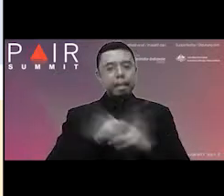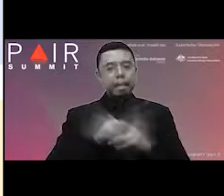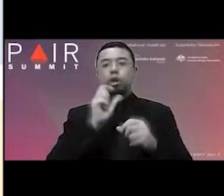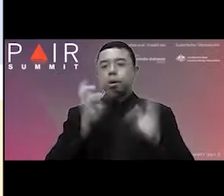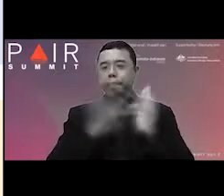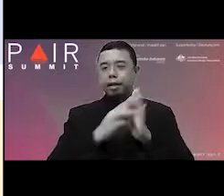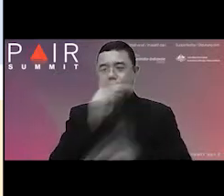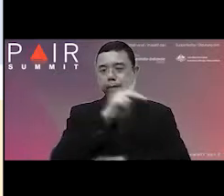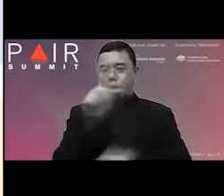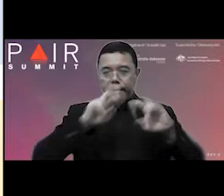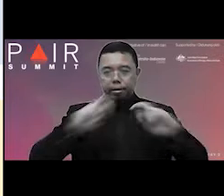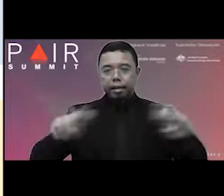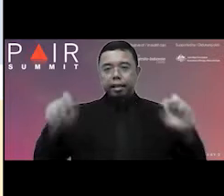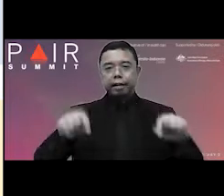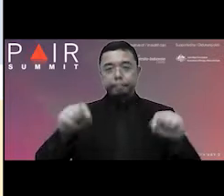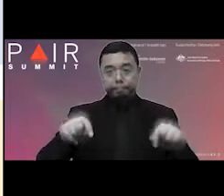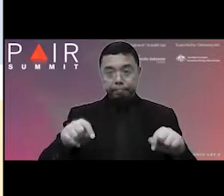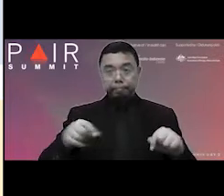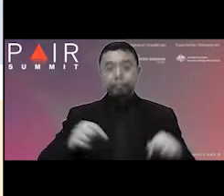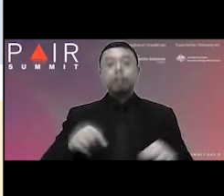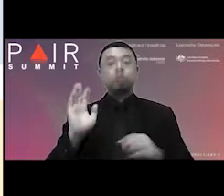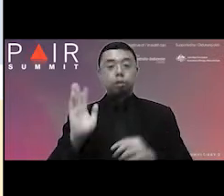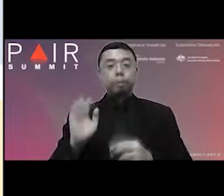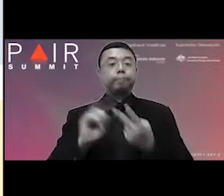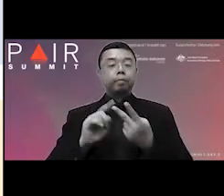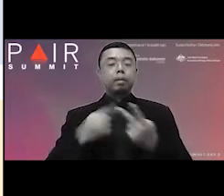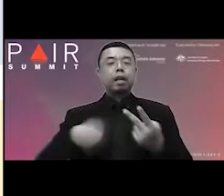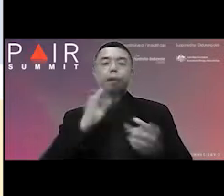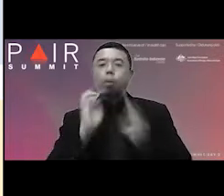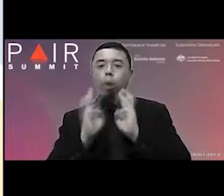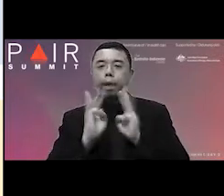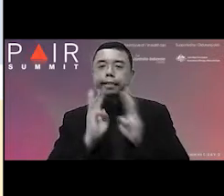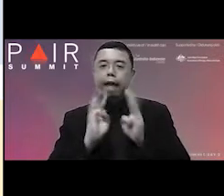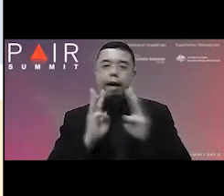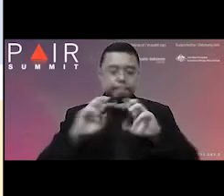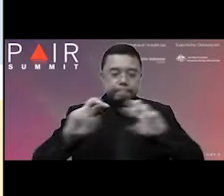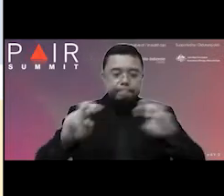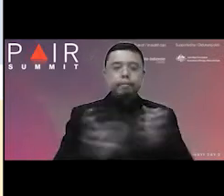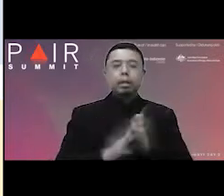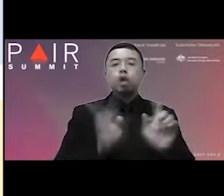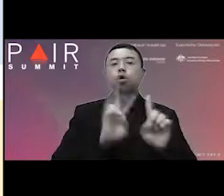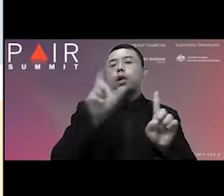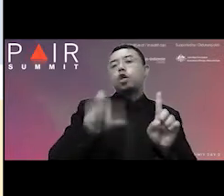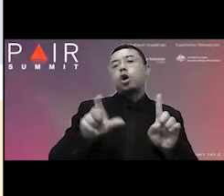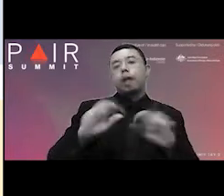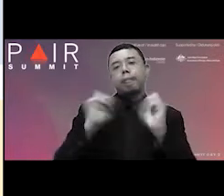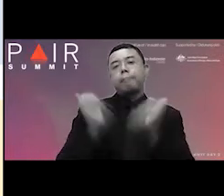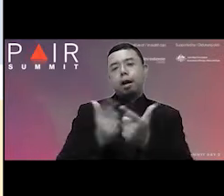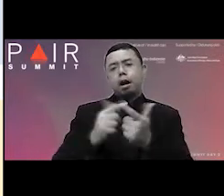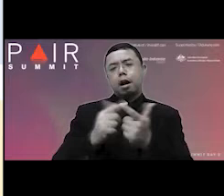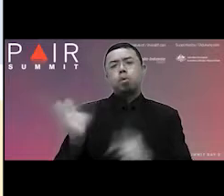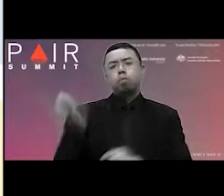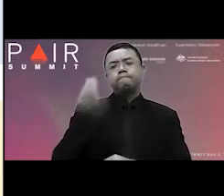we conducted in-depth interviews with 12 key stakeholders from provincial and district health